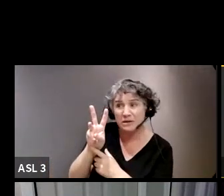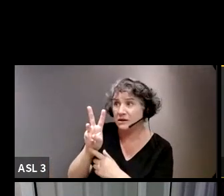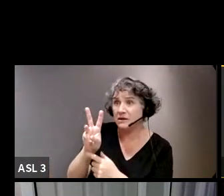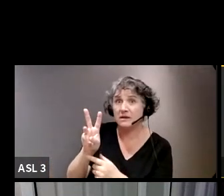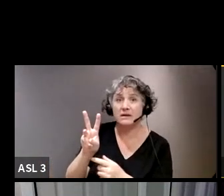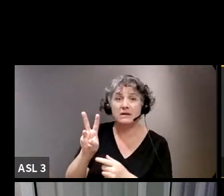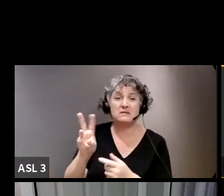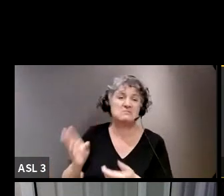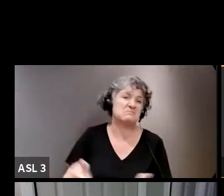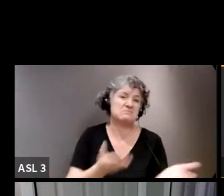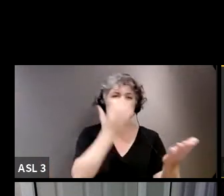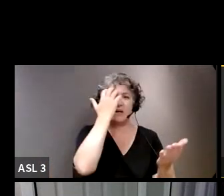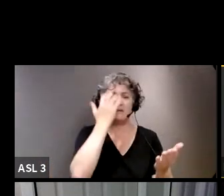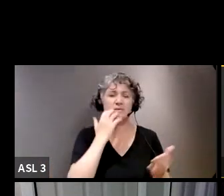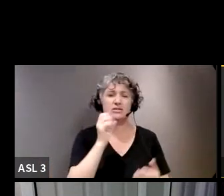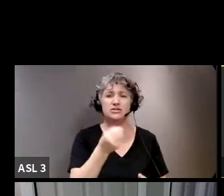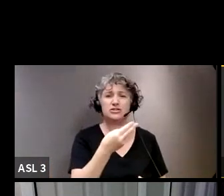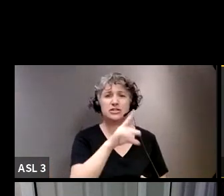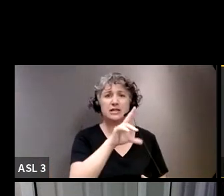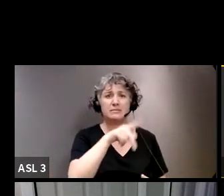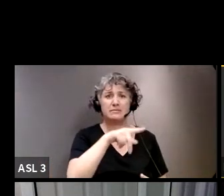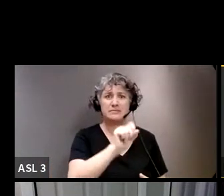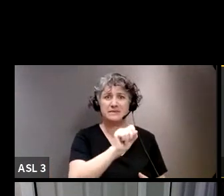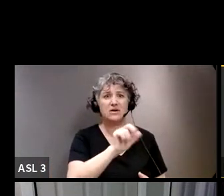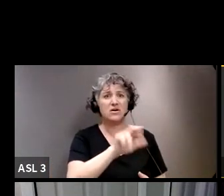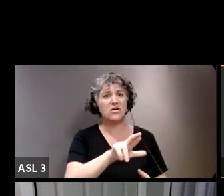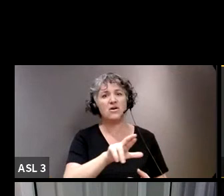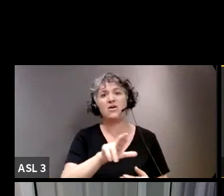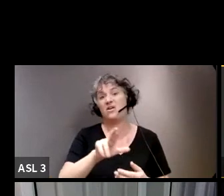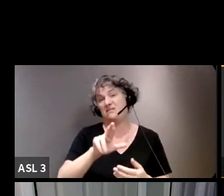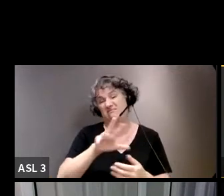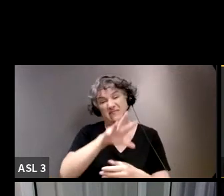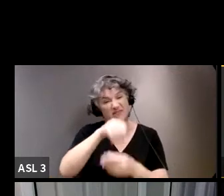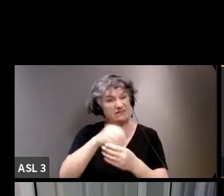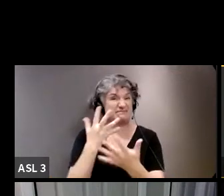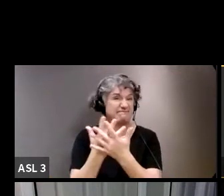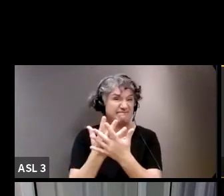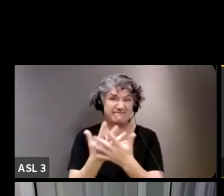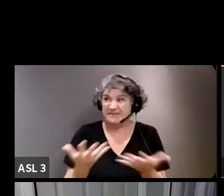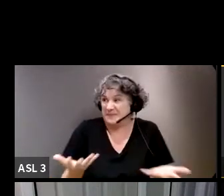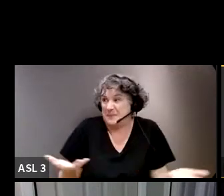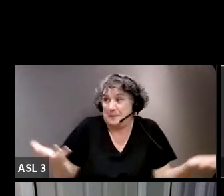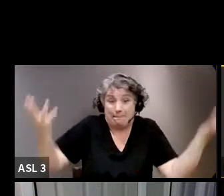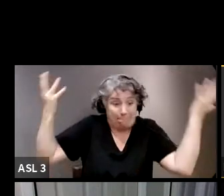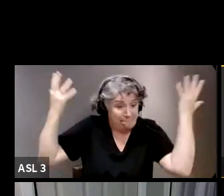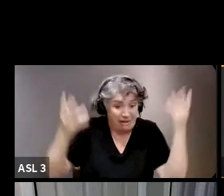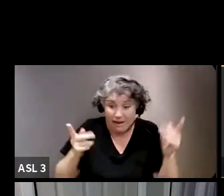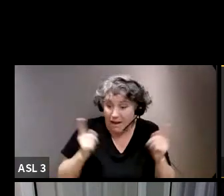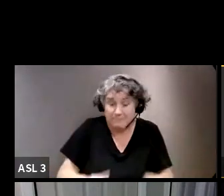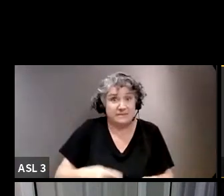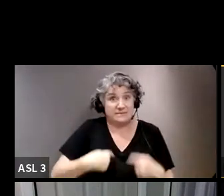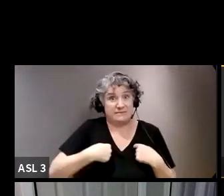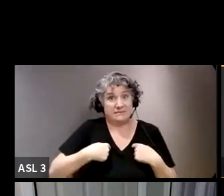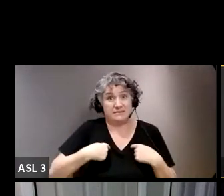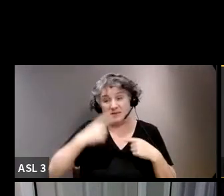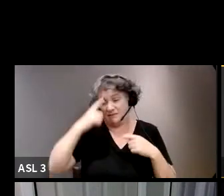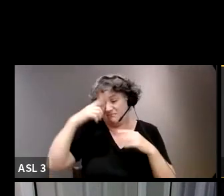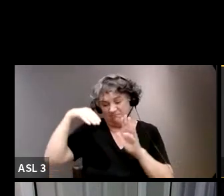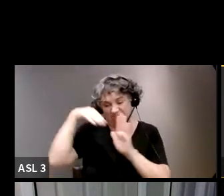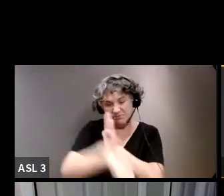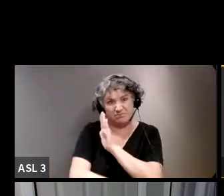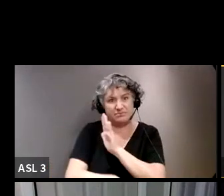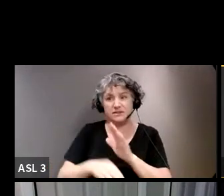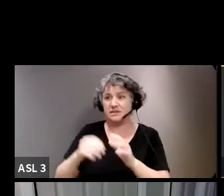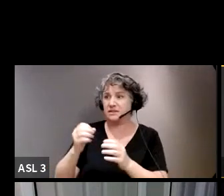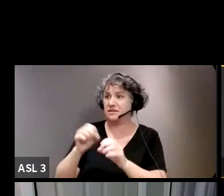the hospital at chefs or involved in the criminal justice system because that's what happens to me every time i lose